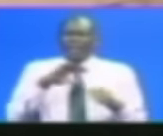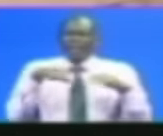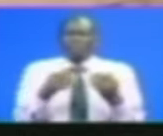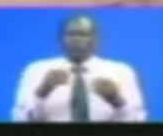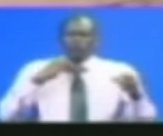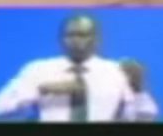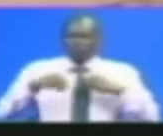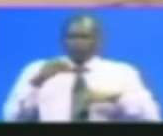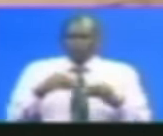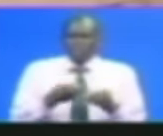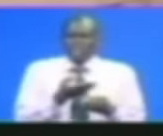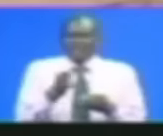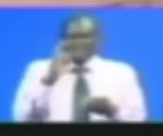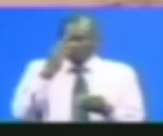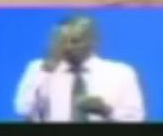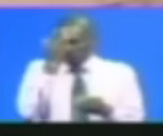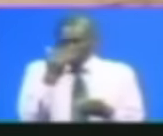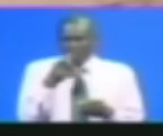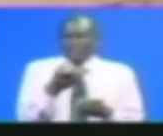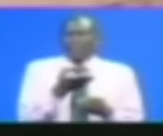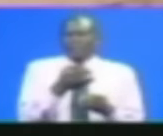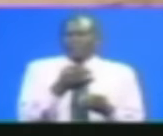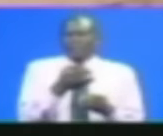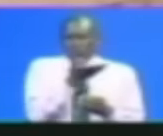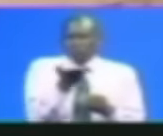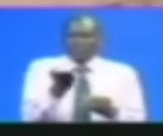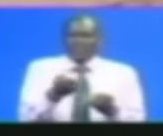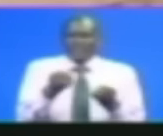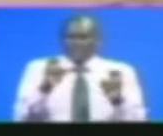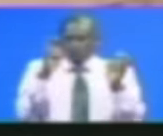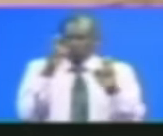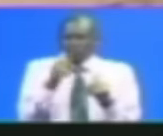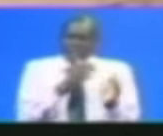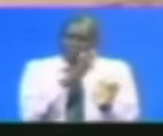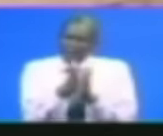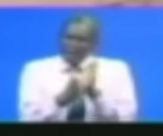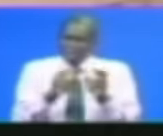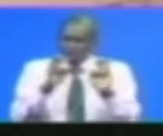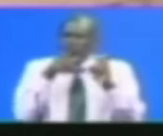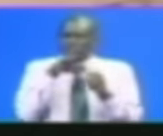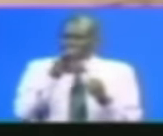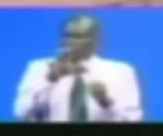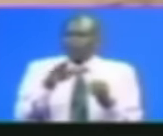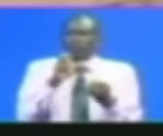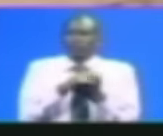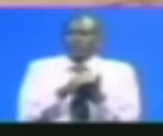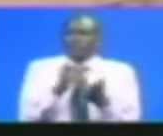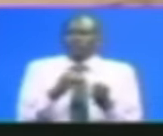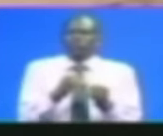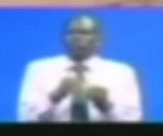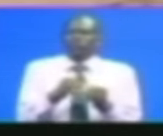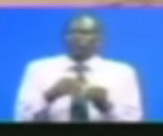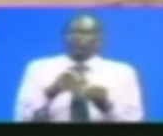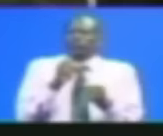ya ufisadi ni kwa sababu hiyo ni maneno ambayo wanakarabati ili tuondoke katika barabara